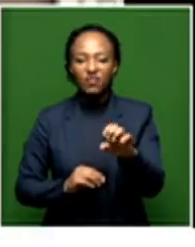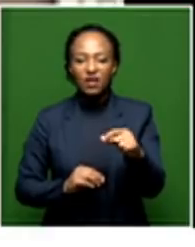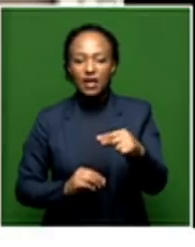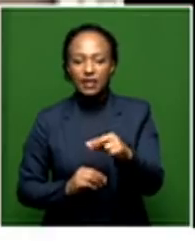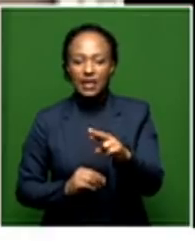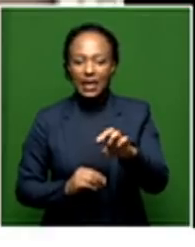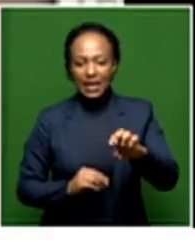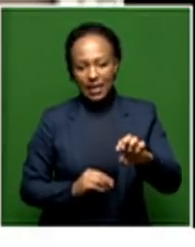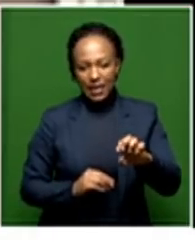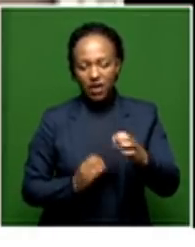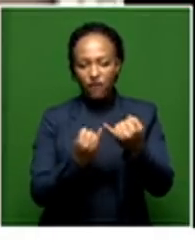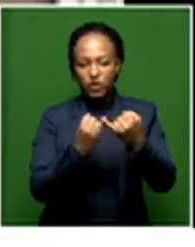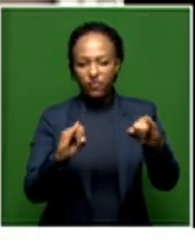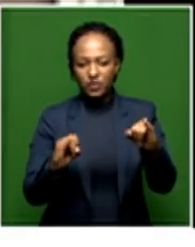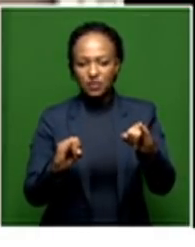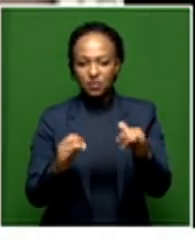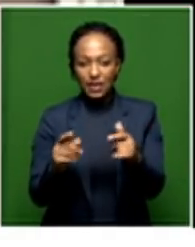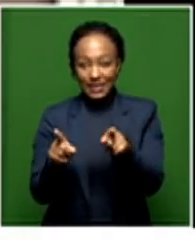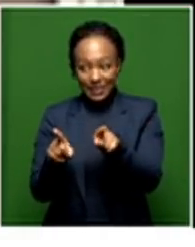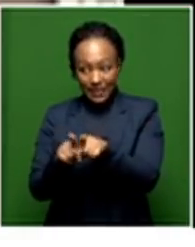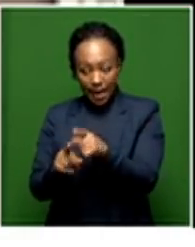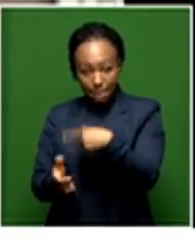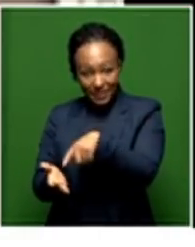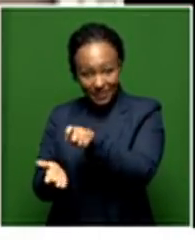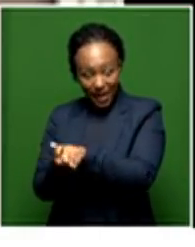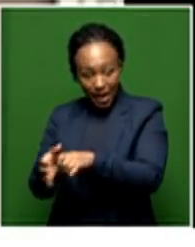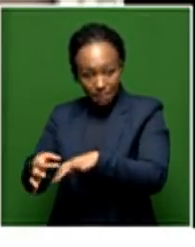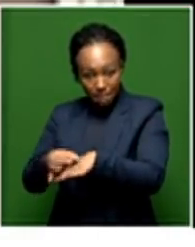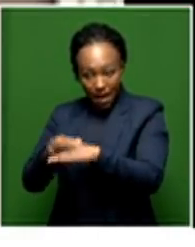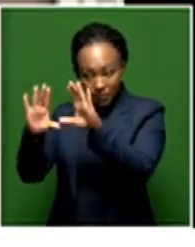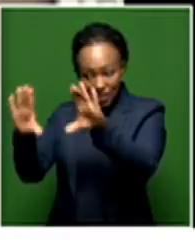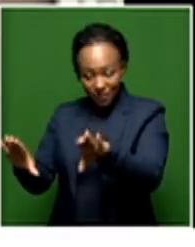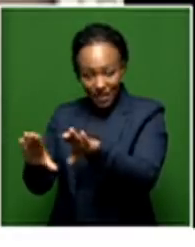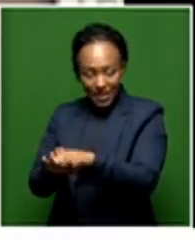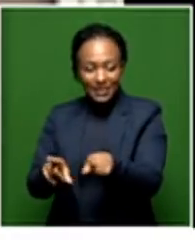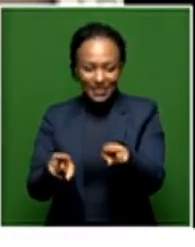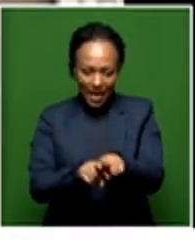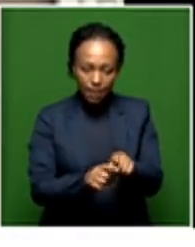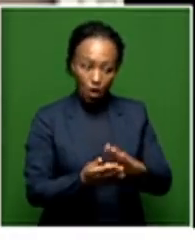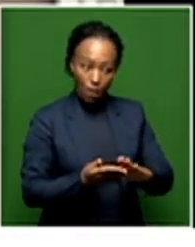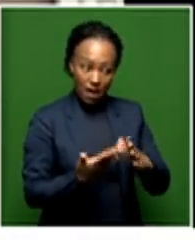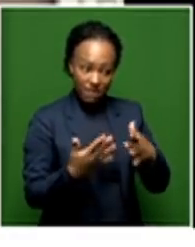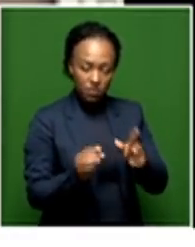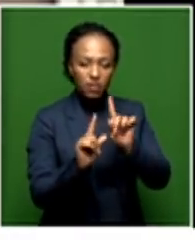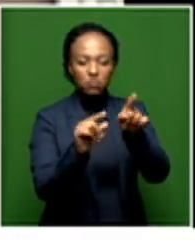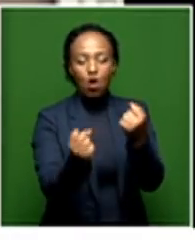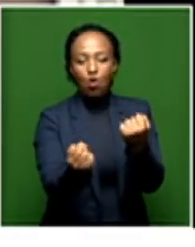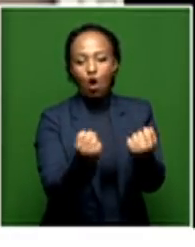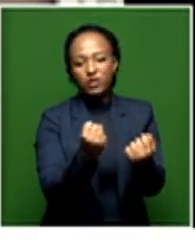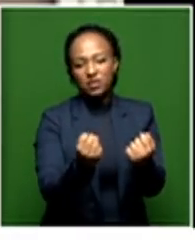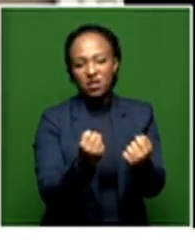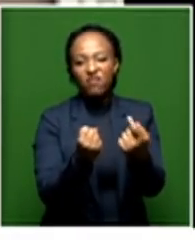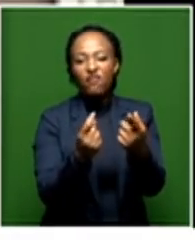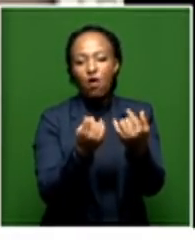dissolve a civil marriage is now applicable to customary marriages. Then every other thing that you do according to your